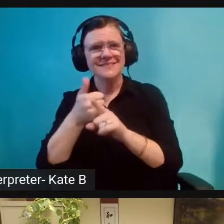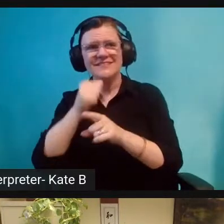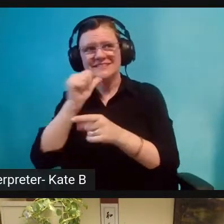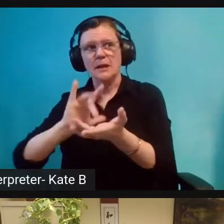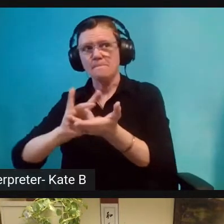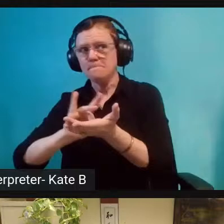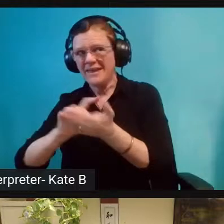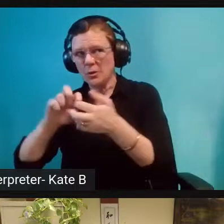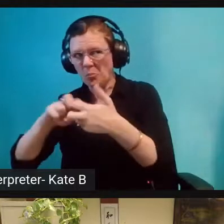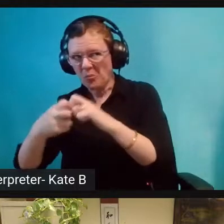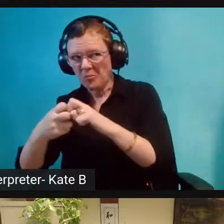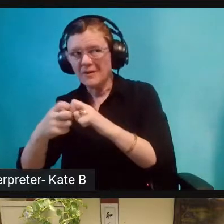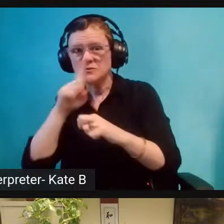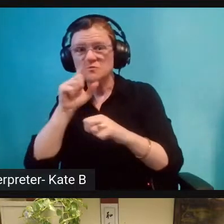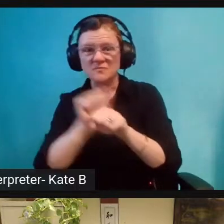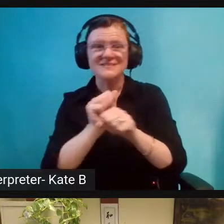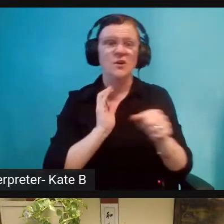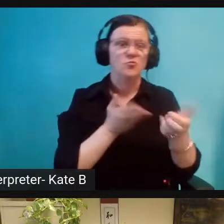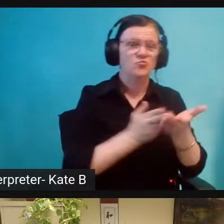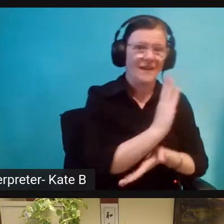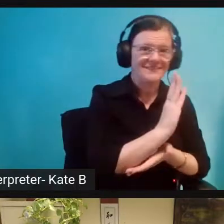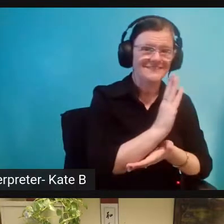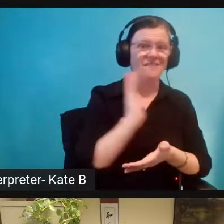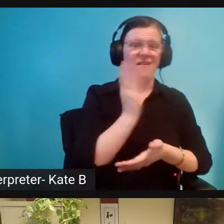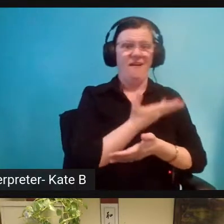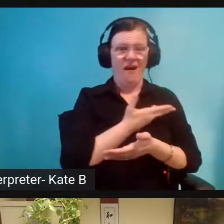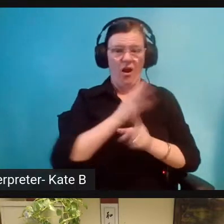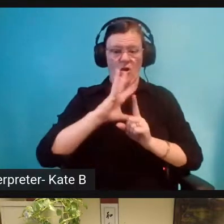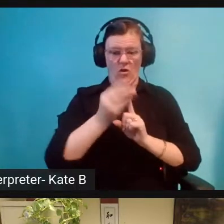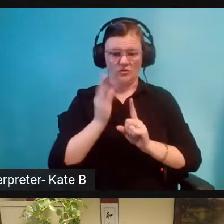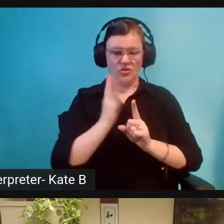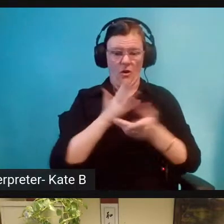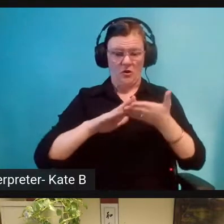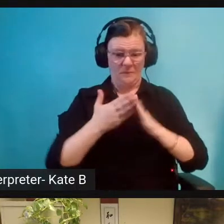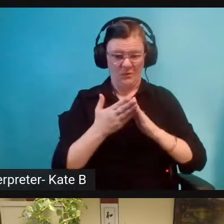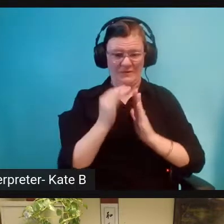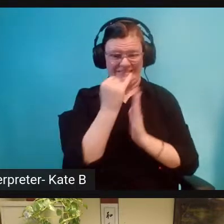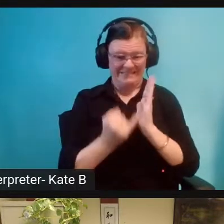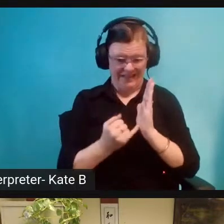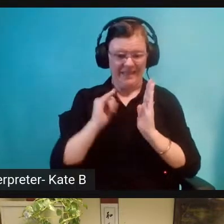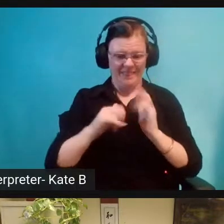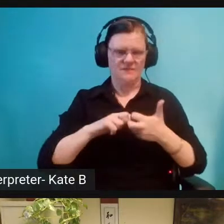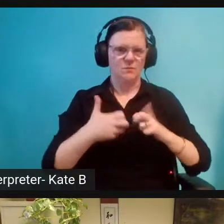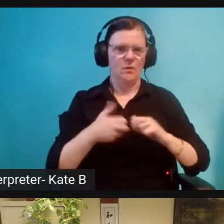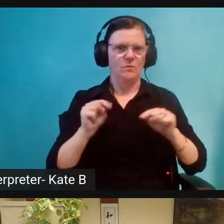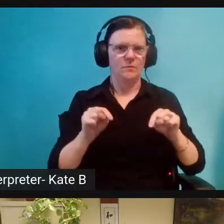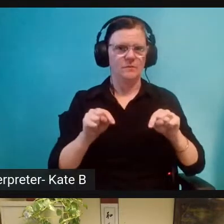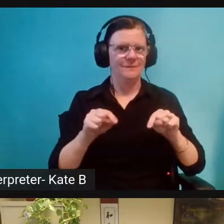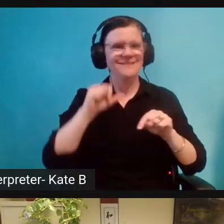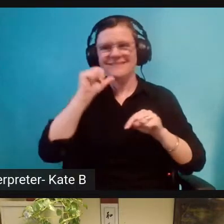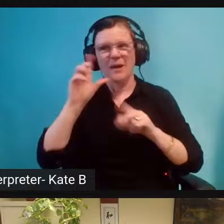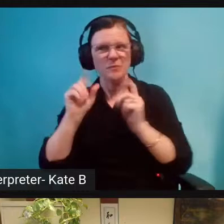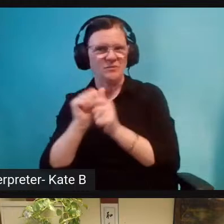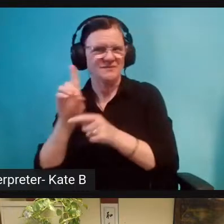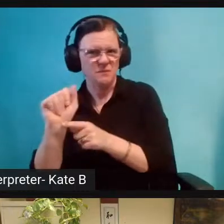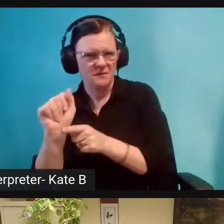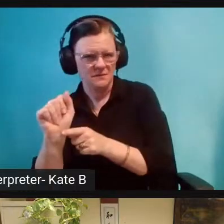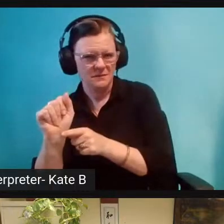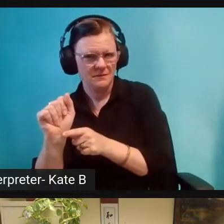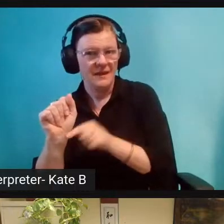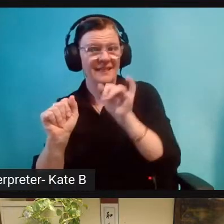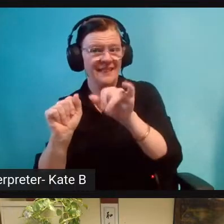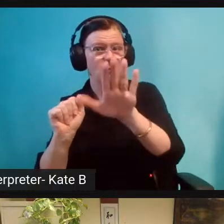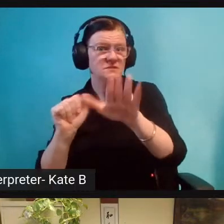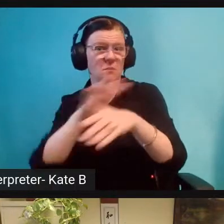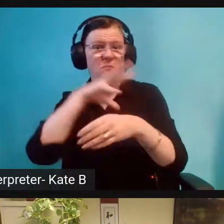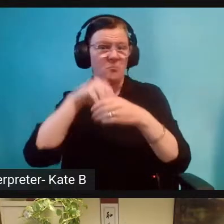It's an issue of how we design our society. And that was the kind of root of her activism and leadership.